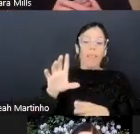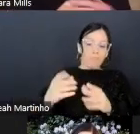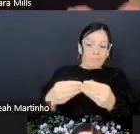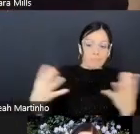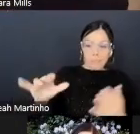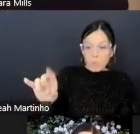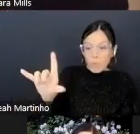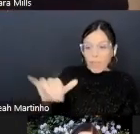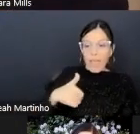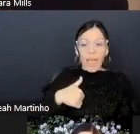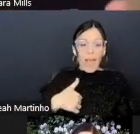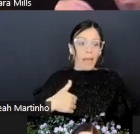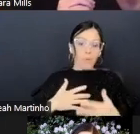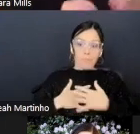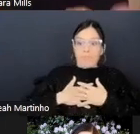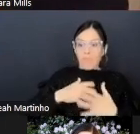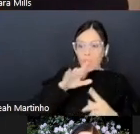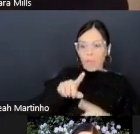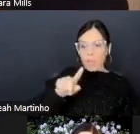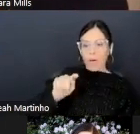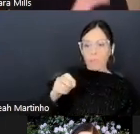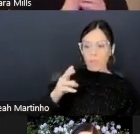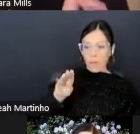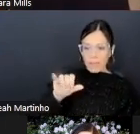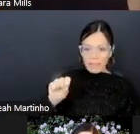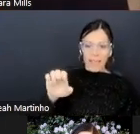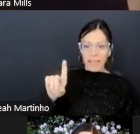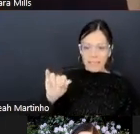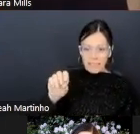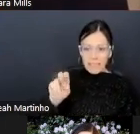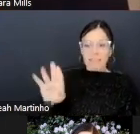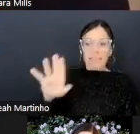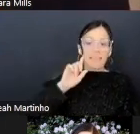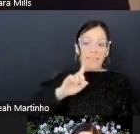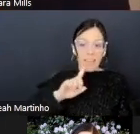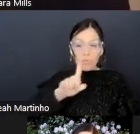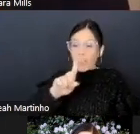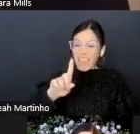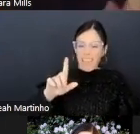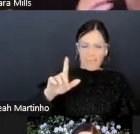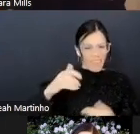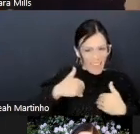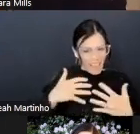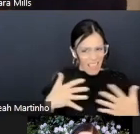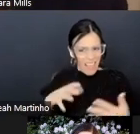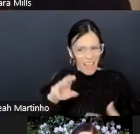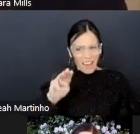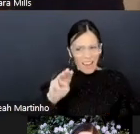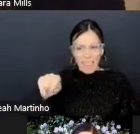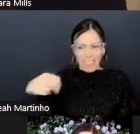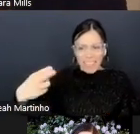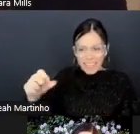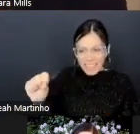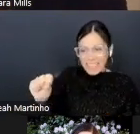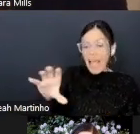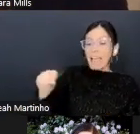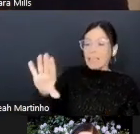edison's deafness and i have to say that requires dispensing with a number of myths related to his hearing loss and also its relation to